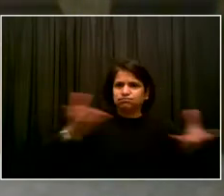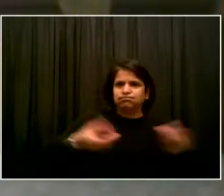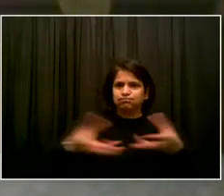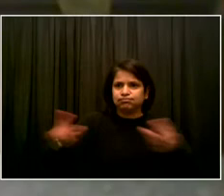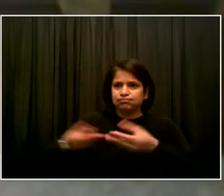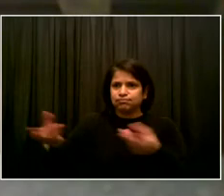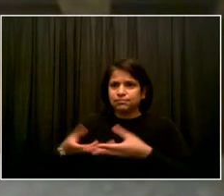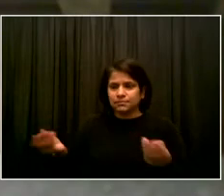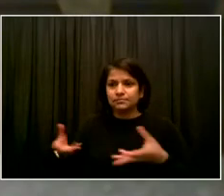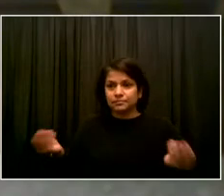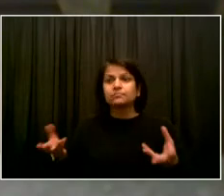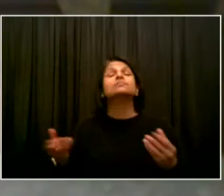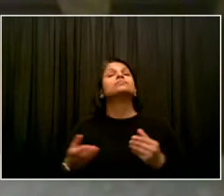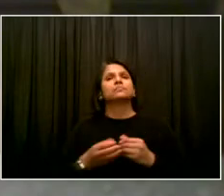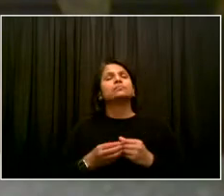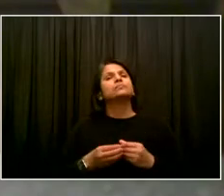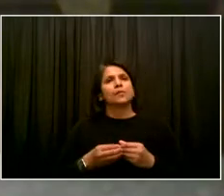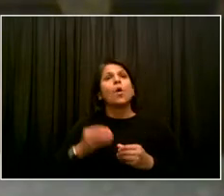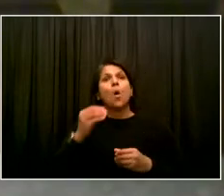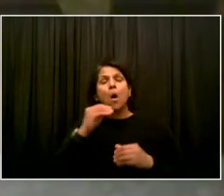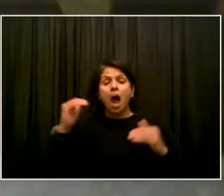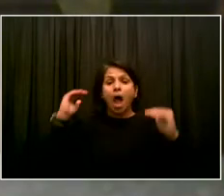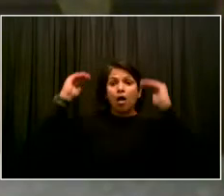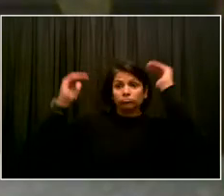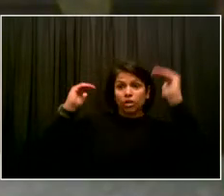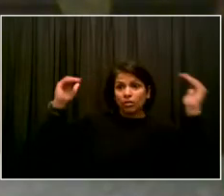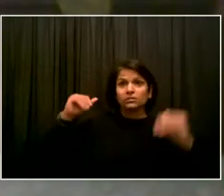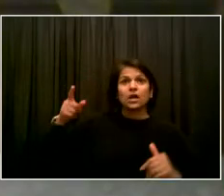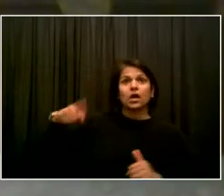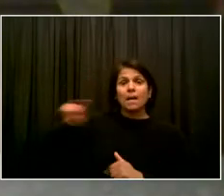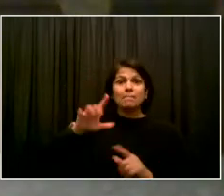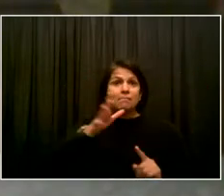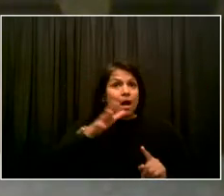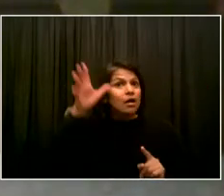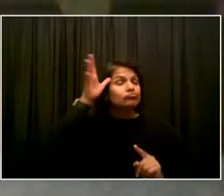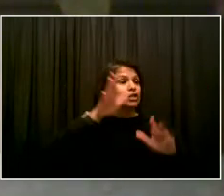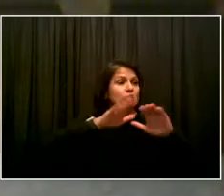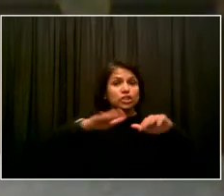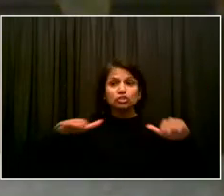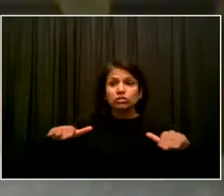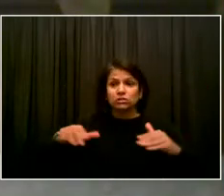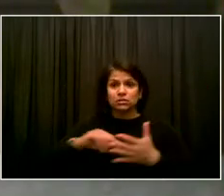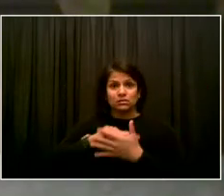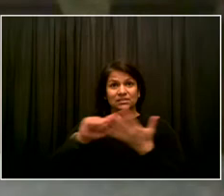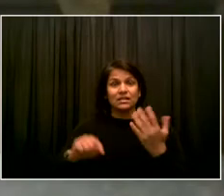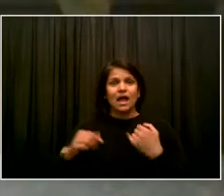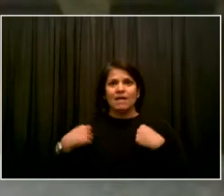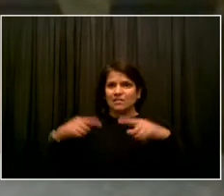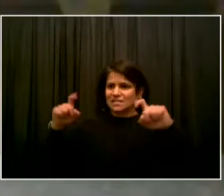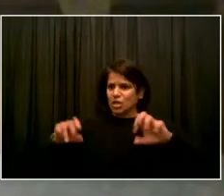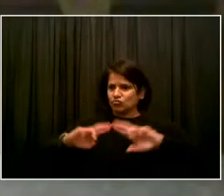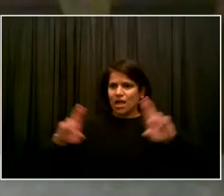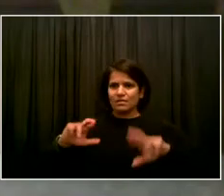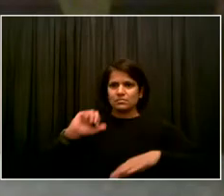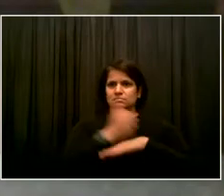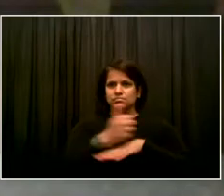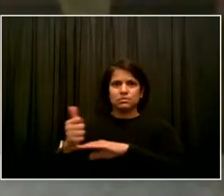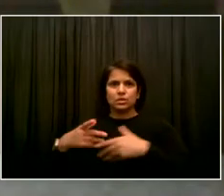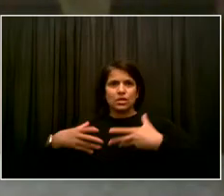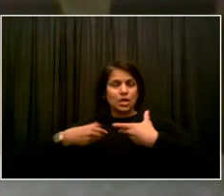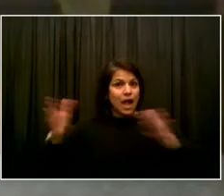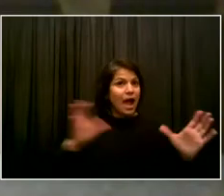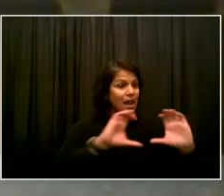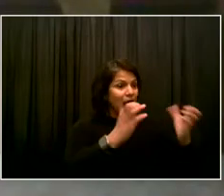thinking. Let's get those test kits at home so parents can start taking precautionary steps and testing of their family